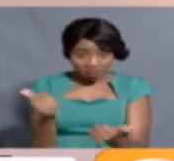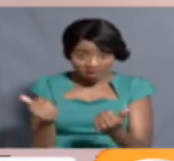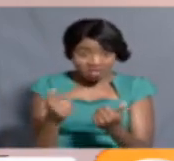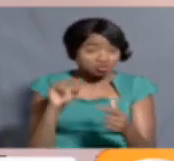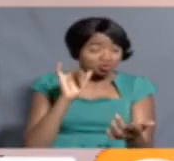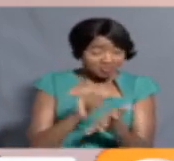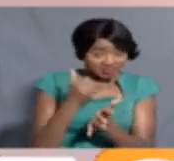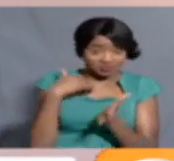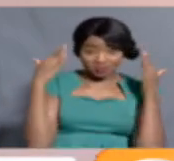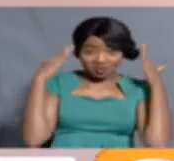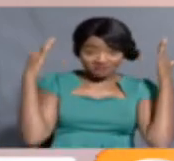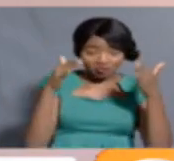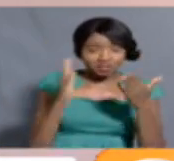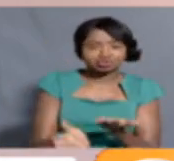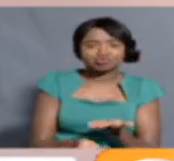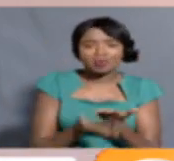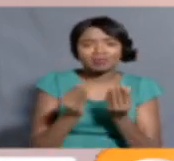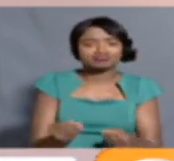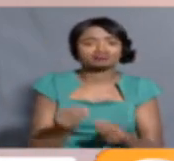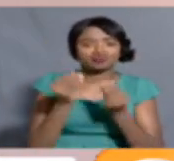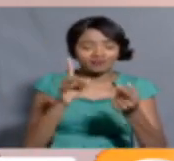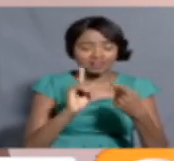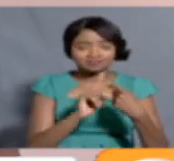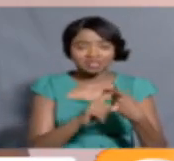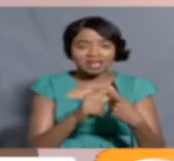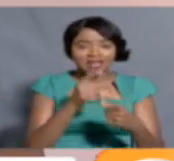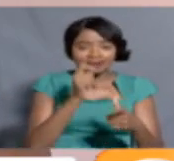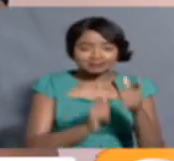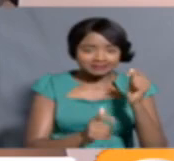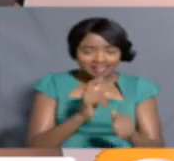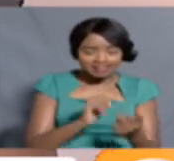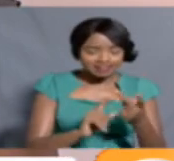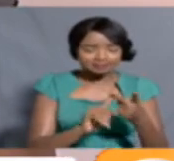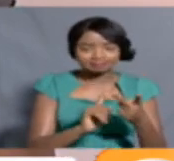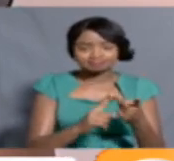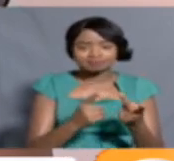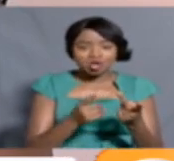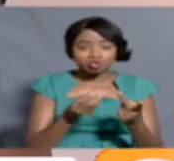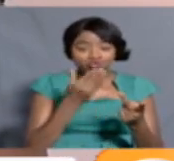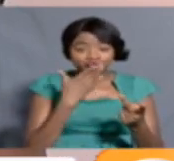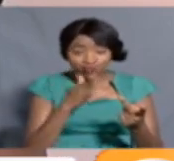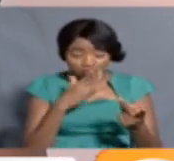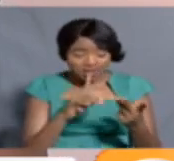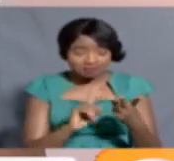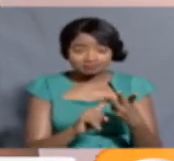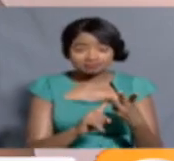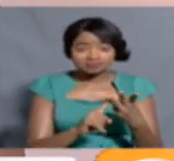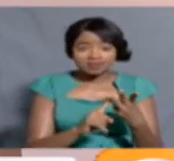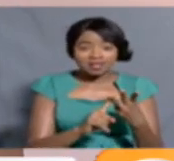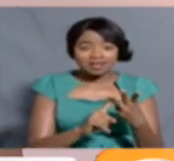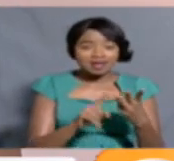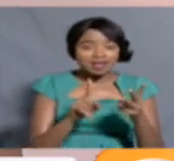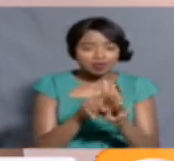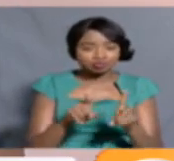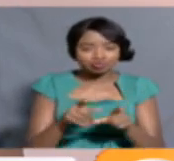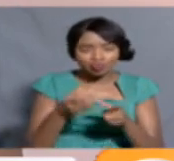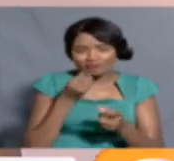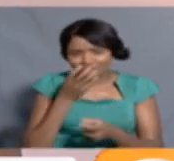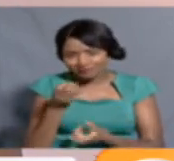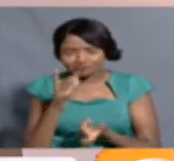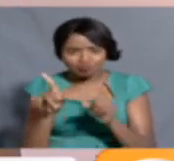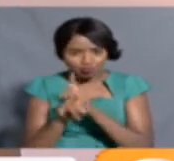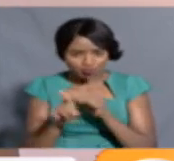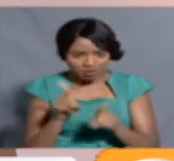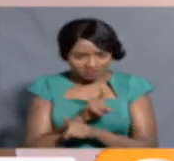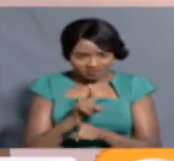provision for dairy, sugar, and horticulture. It was supposed to make sure that all of these things are sorted out and to allow farmers to